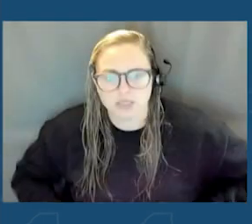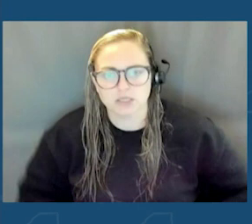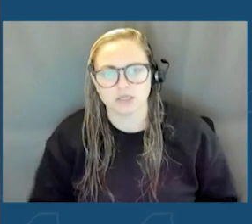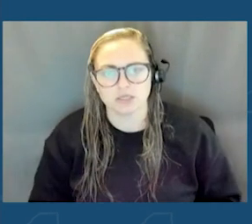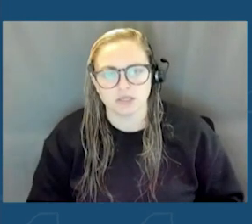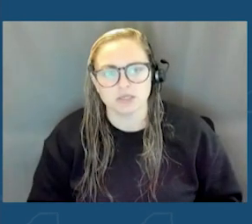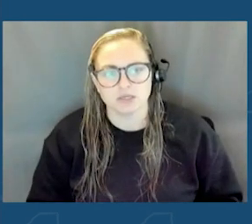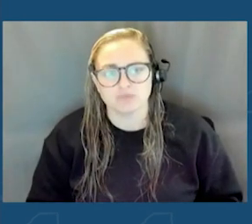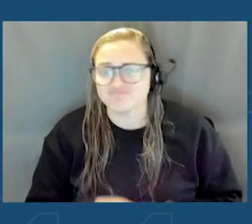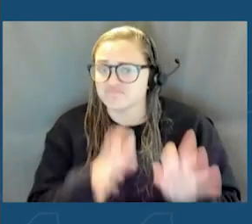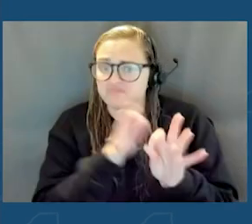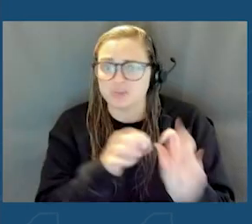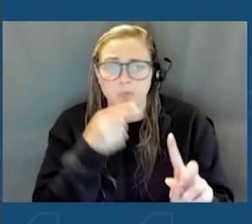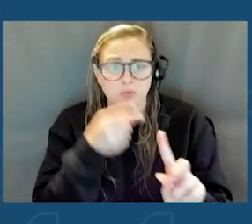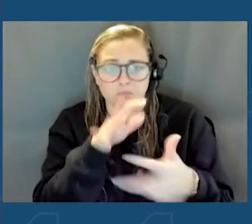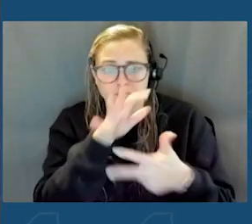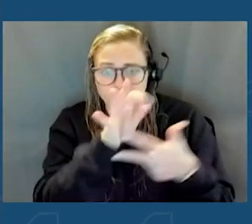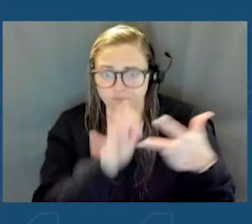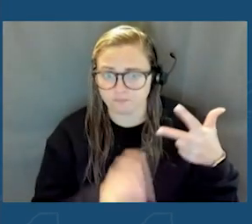simple messages.